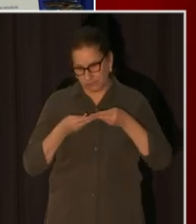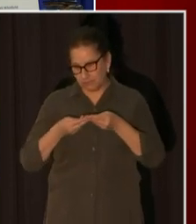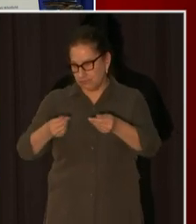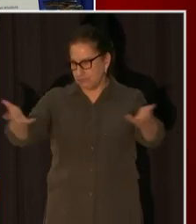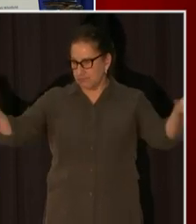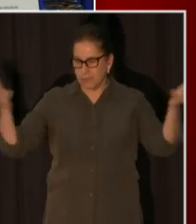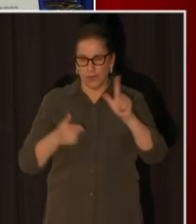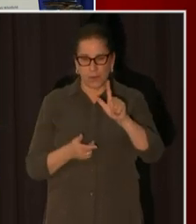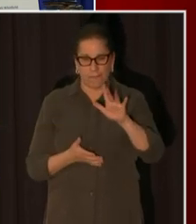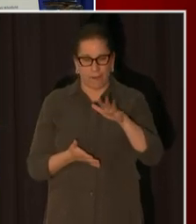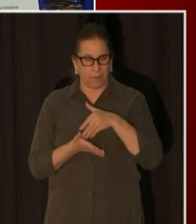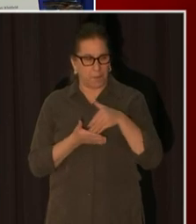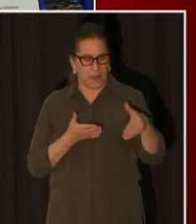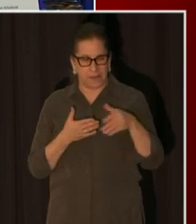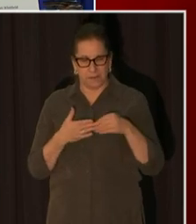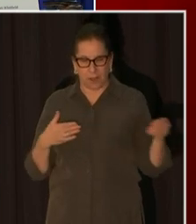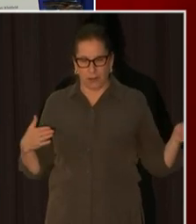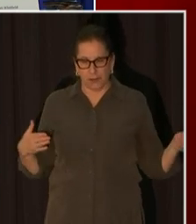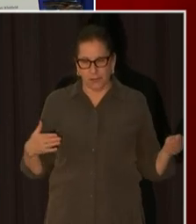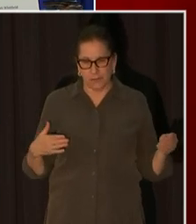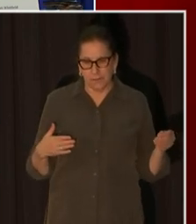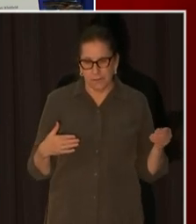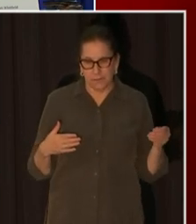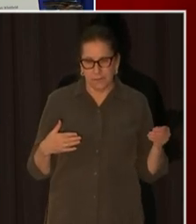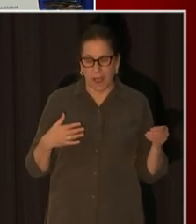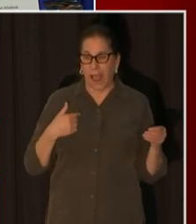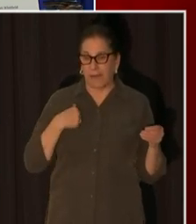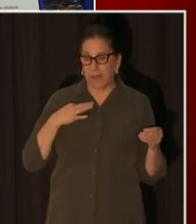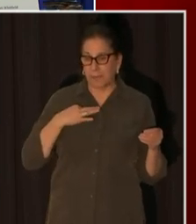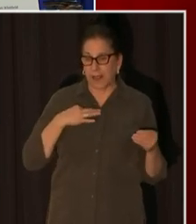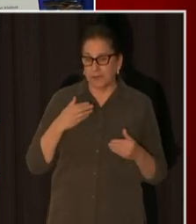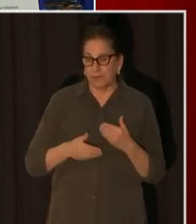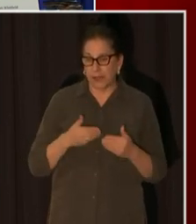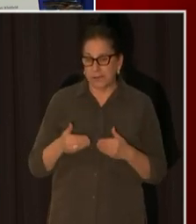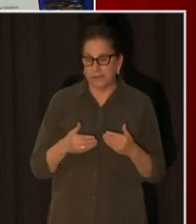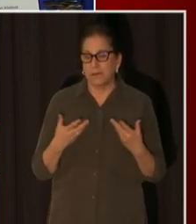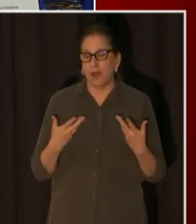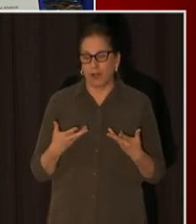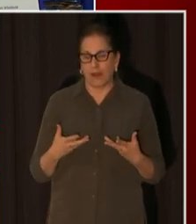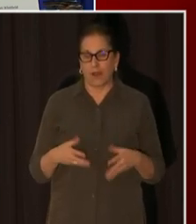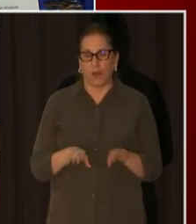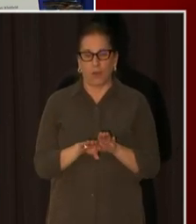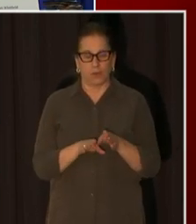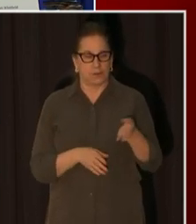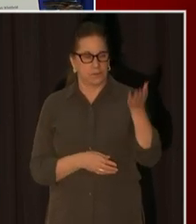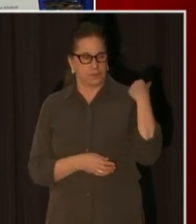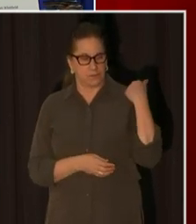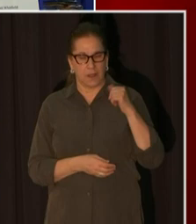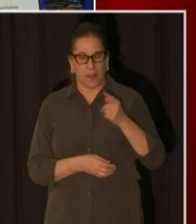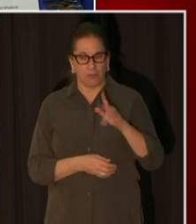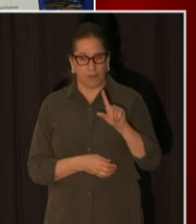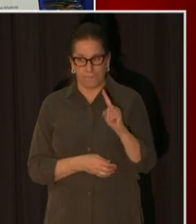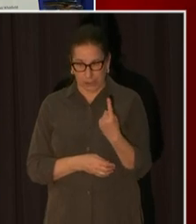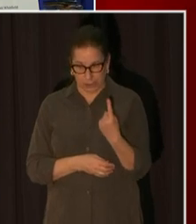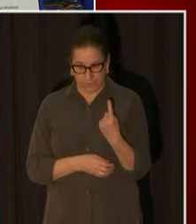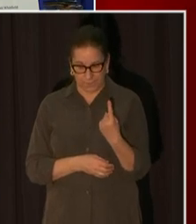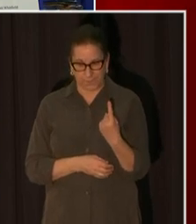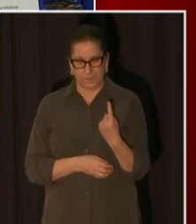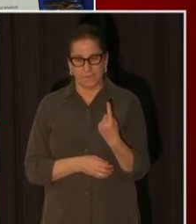forward with the PUA application and then be deemed eligible. For those who are eligible